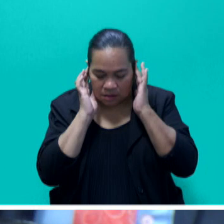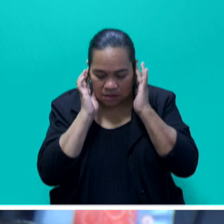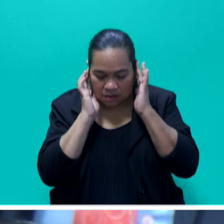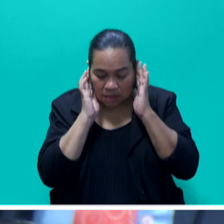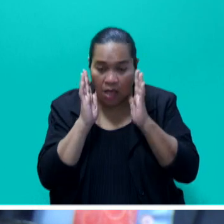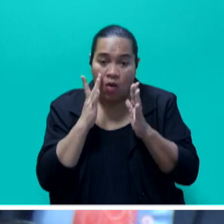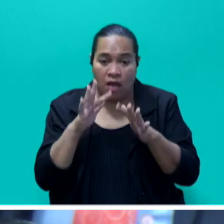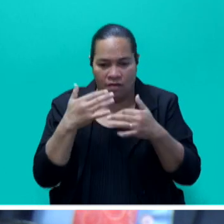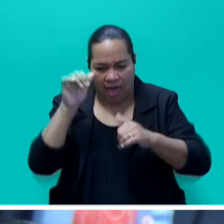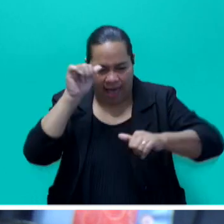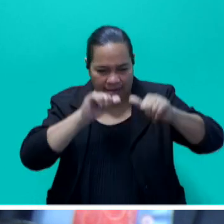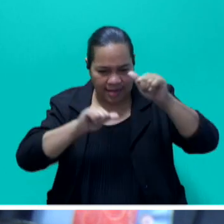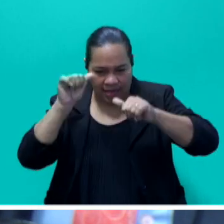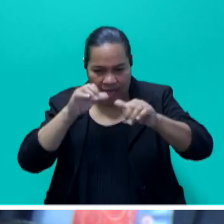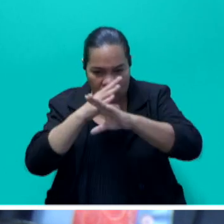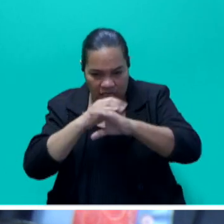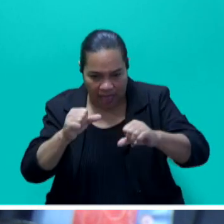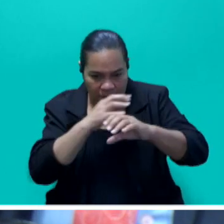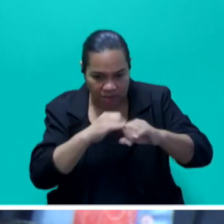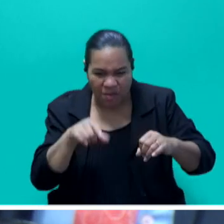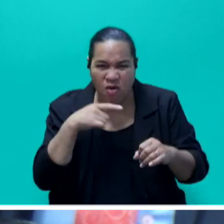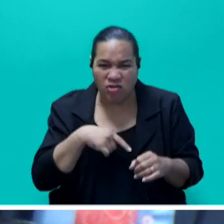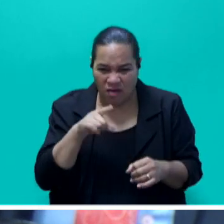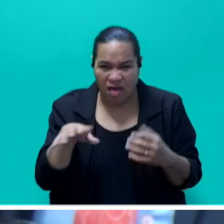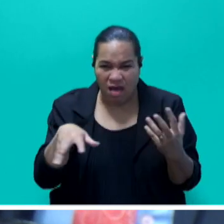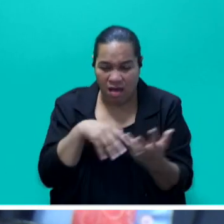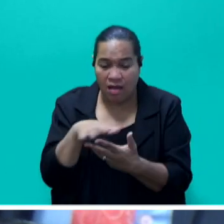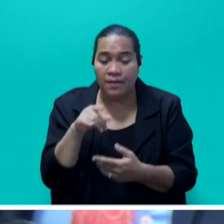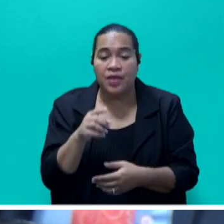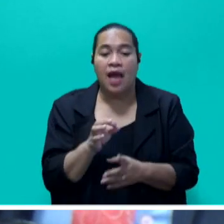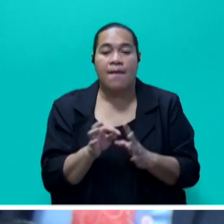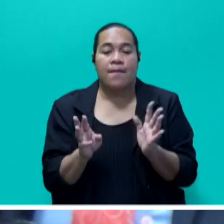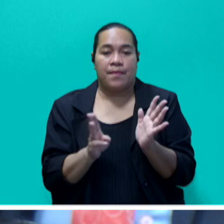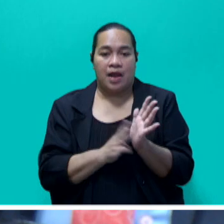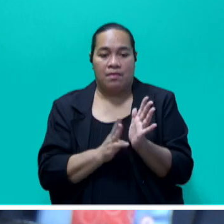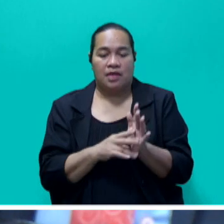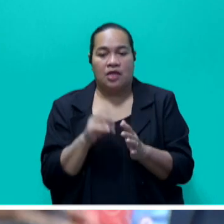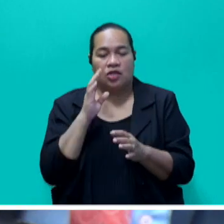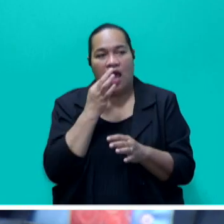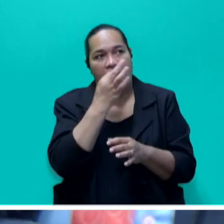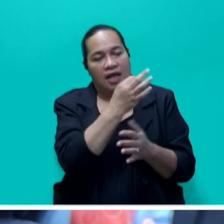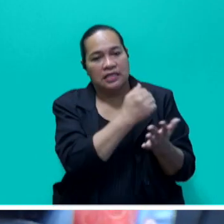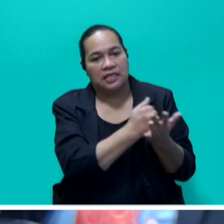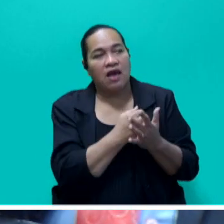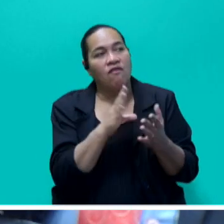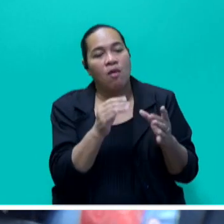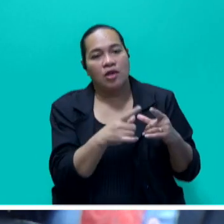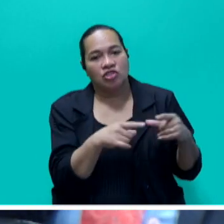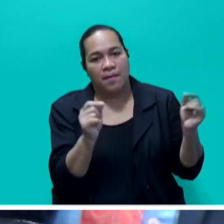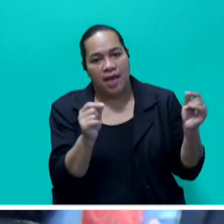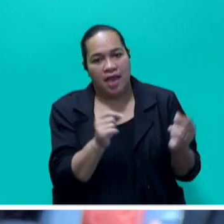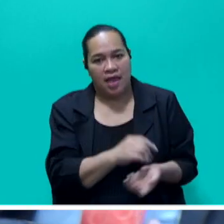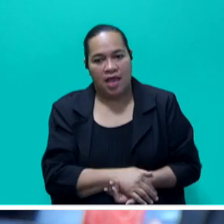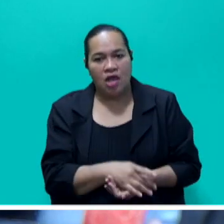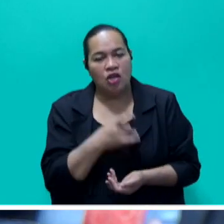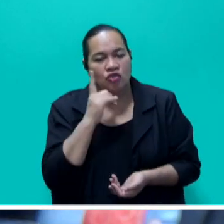after assessing the damages caused by TC Herald, the Honorable Prime Minister sought assistance from the Embassy of Japan to